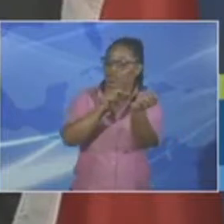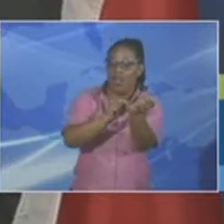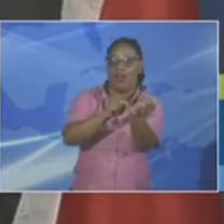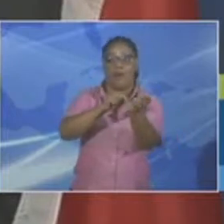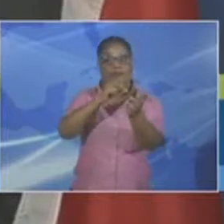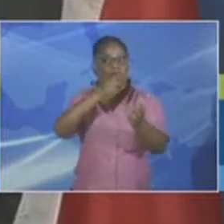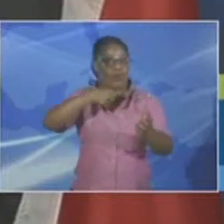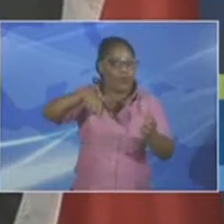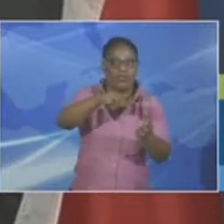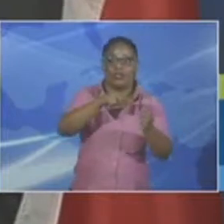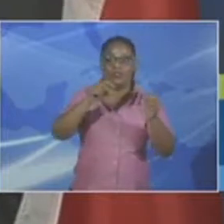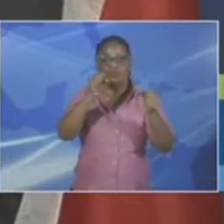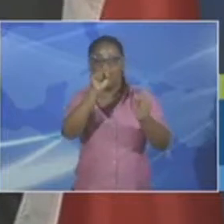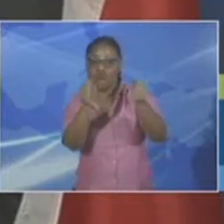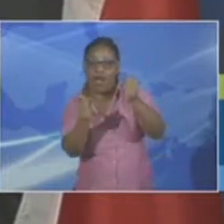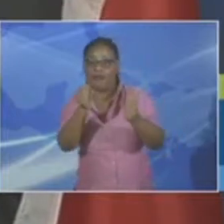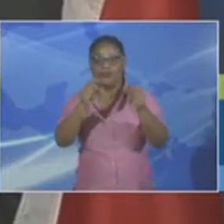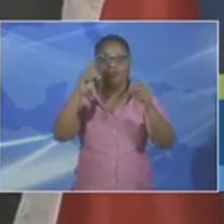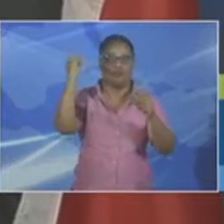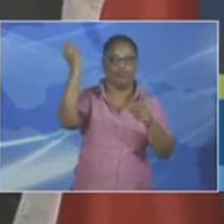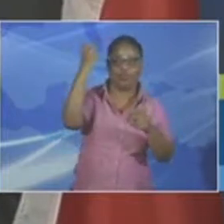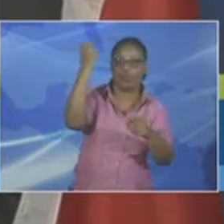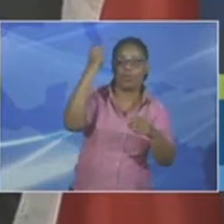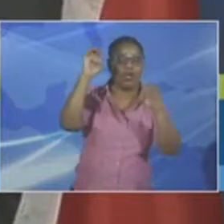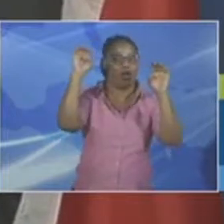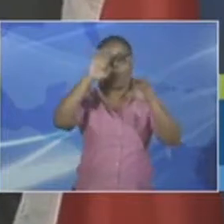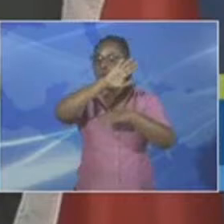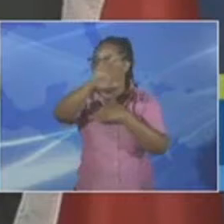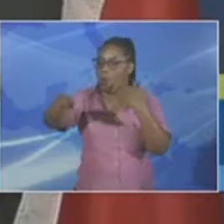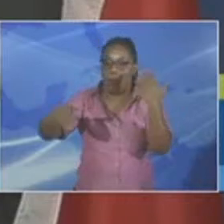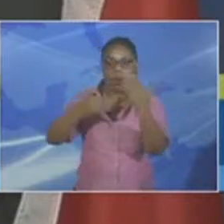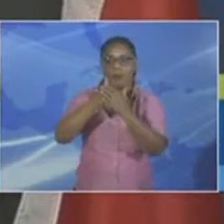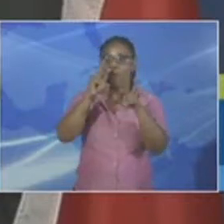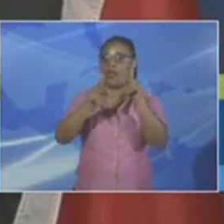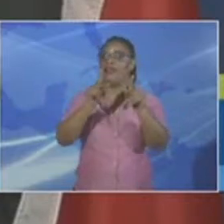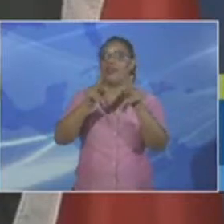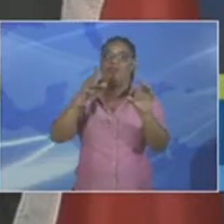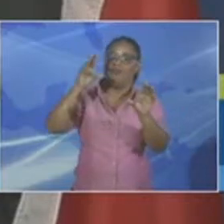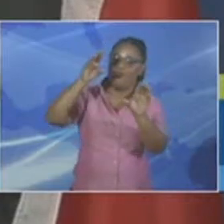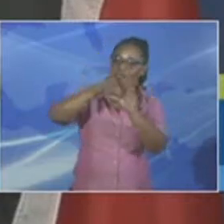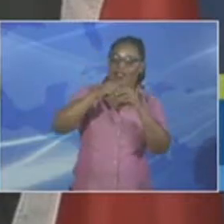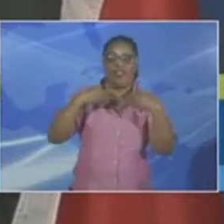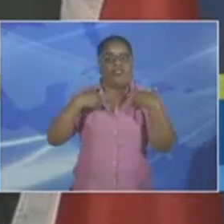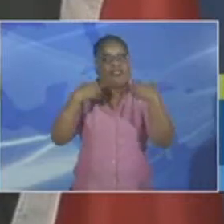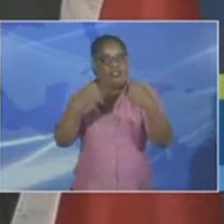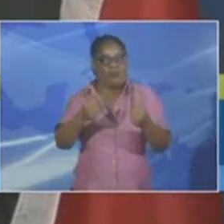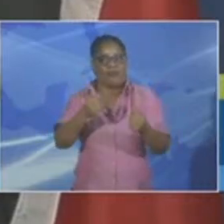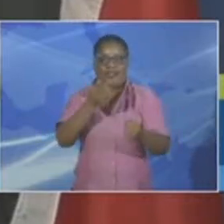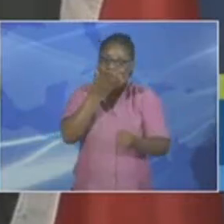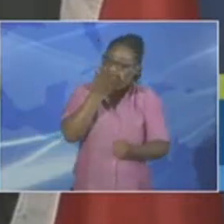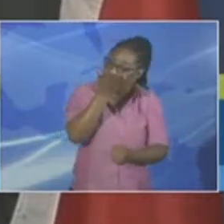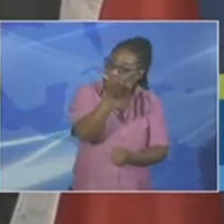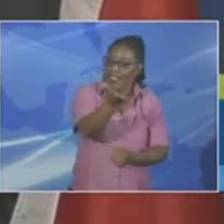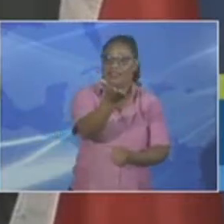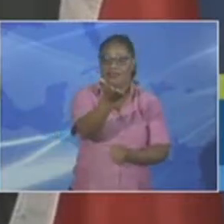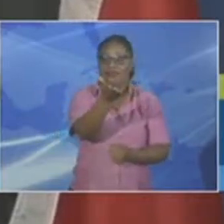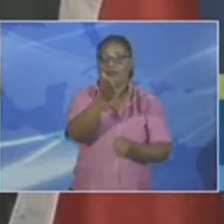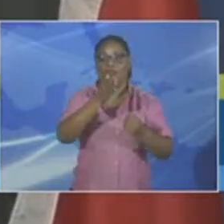the health sector for whom this was your challenge and you rose to the occasion.